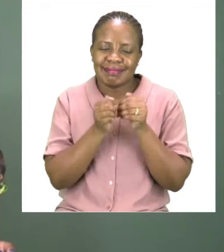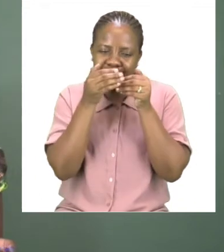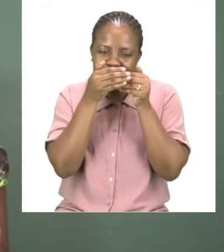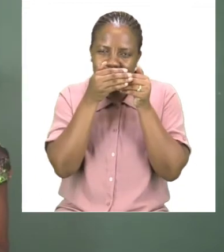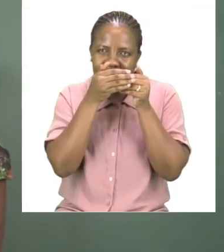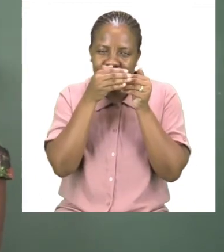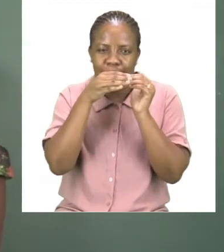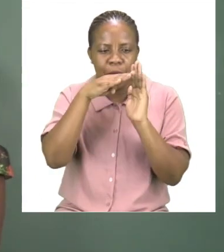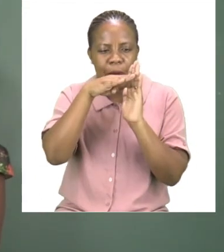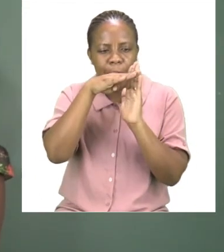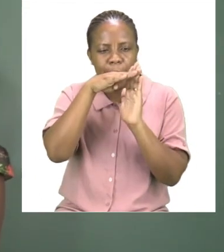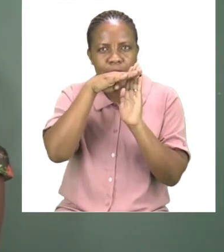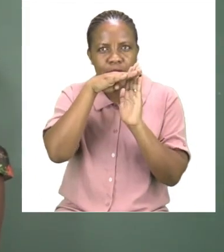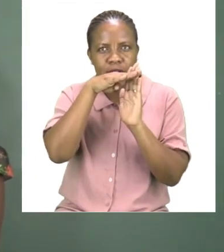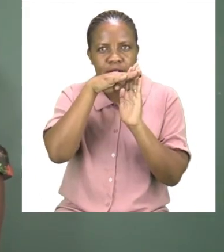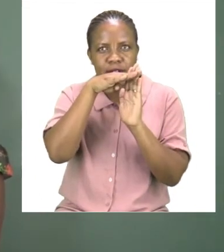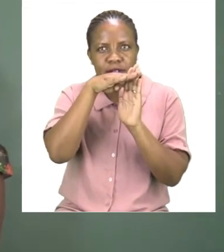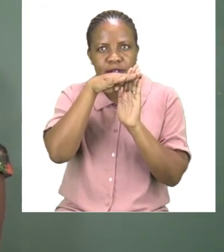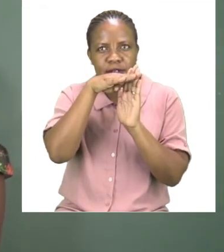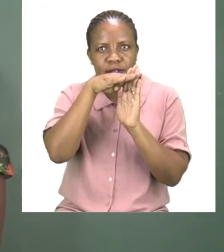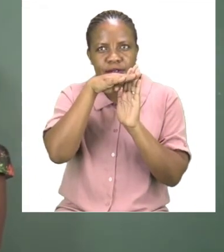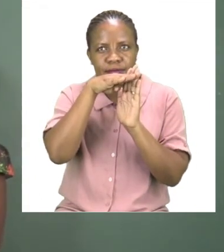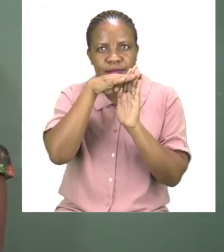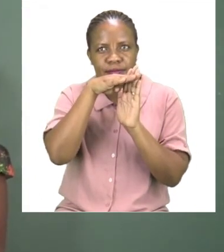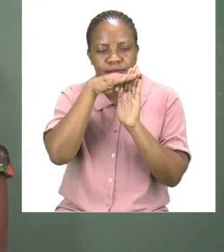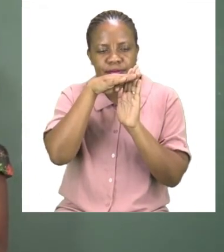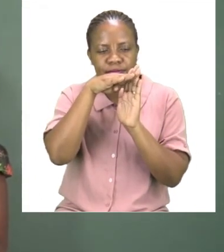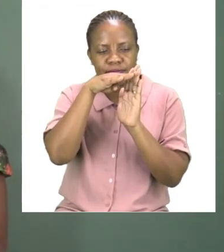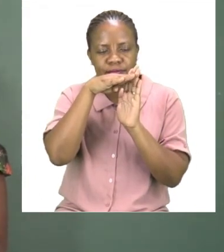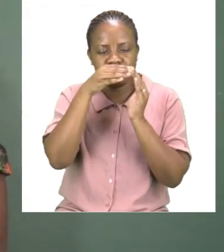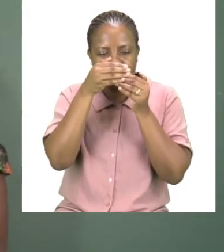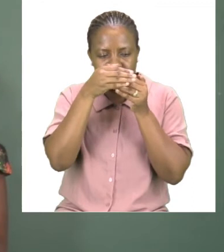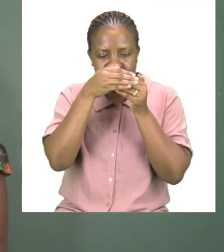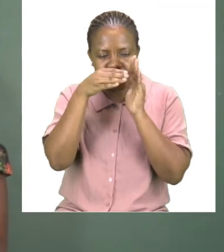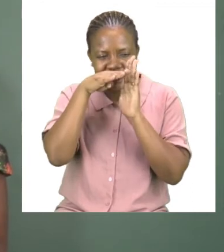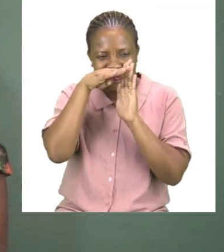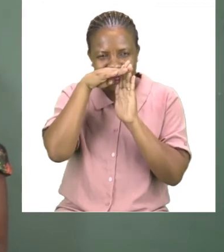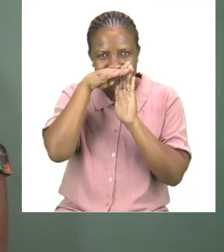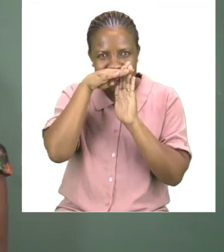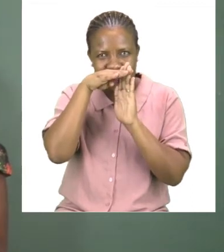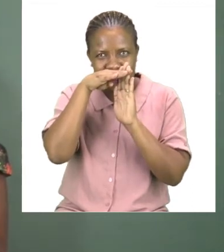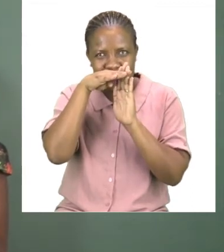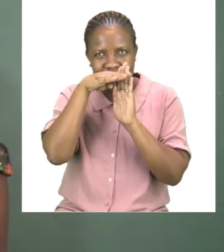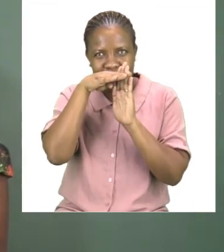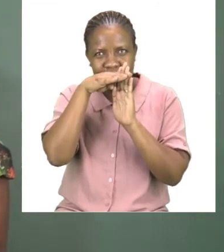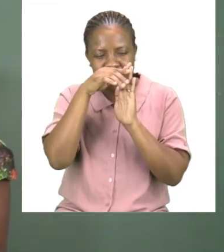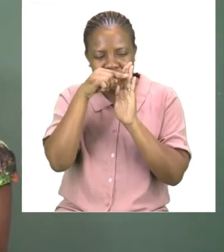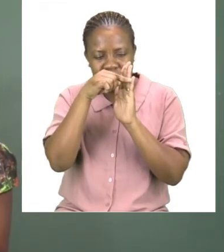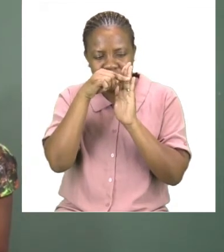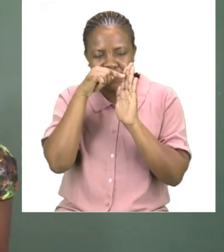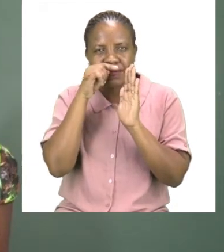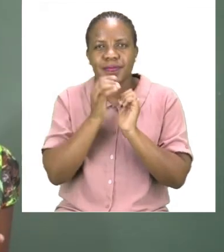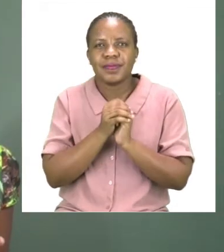full. Nearly full. And